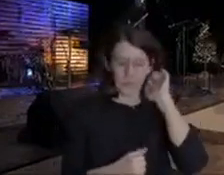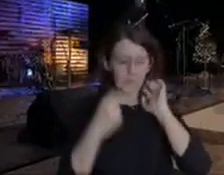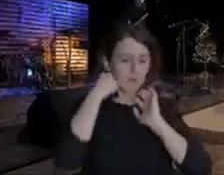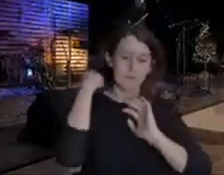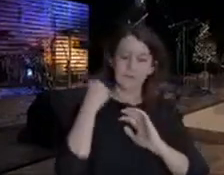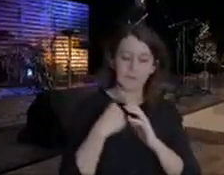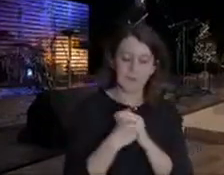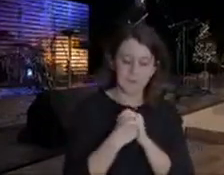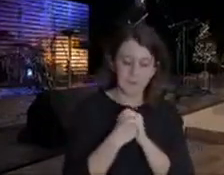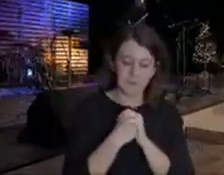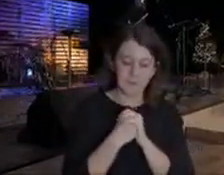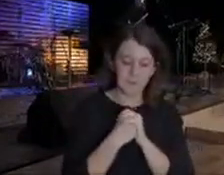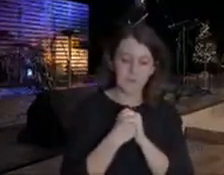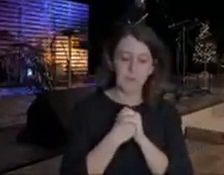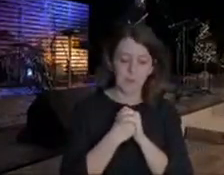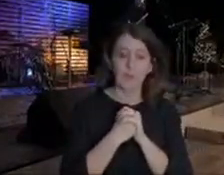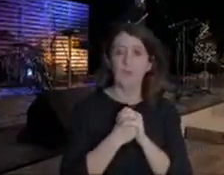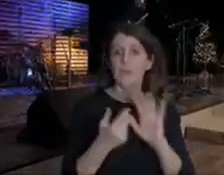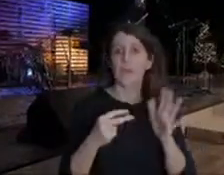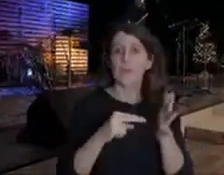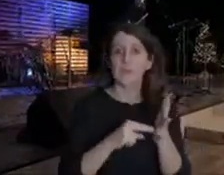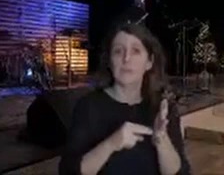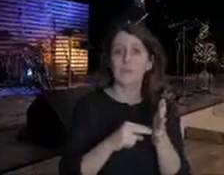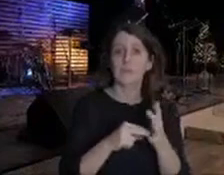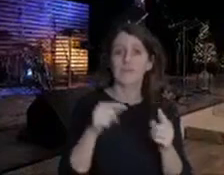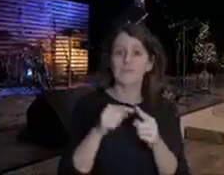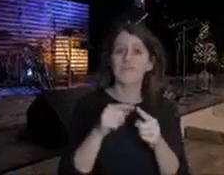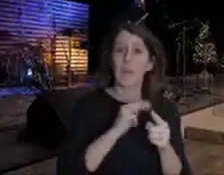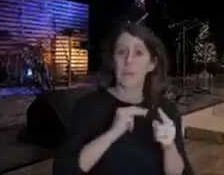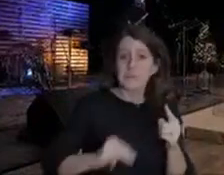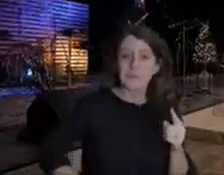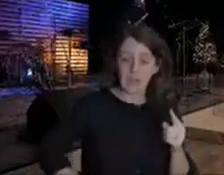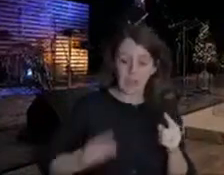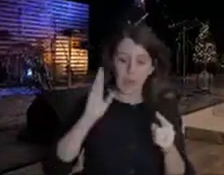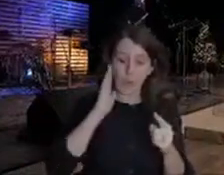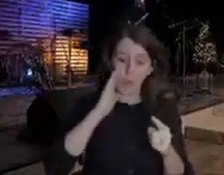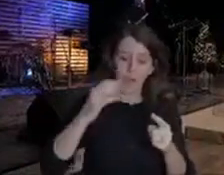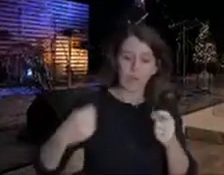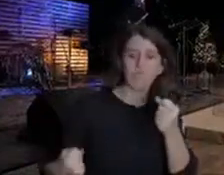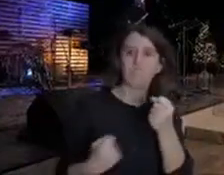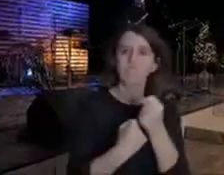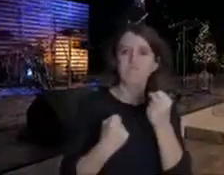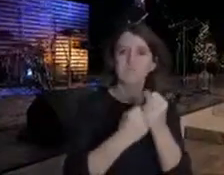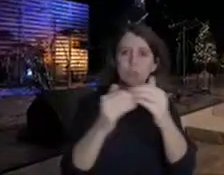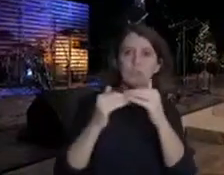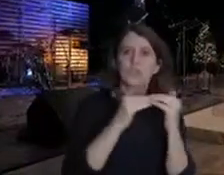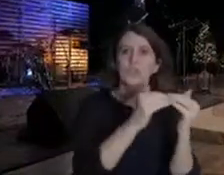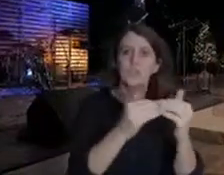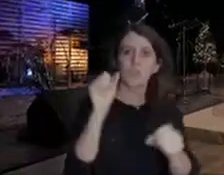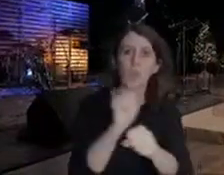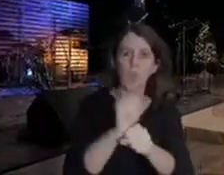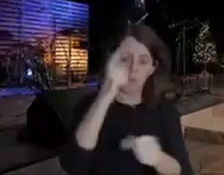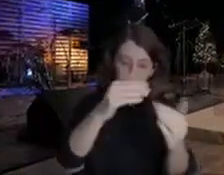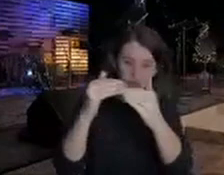translates directly what he's saying. But he's going to move for justice. He's going to help the poor. He's going to advocate for the weak. This is the spirit of what Isaiah 11 is